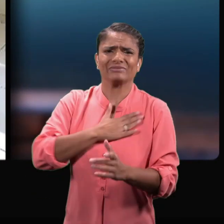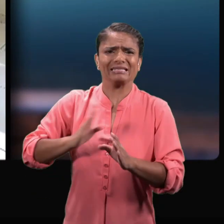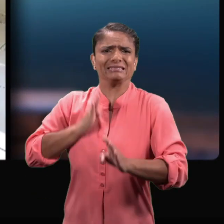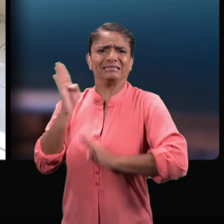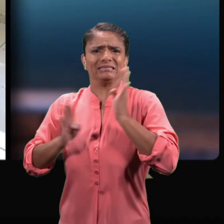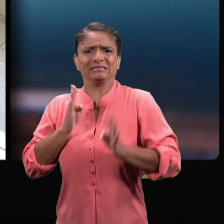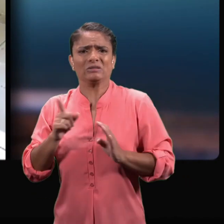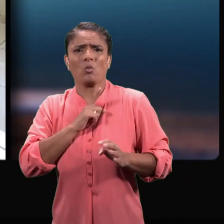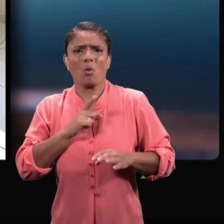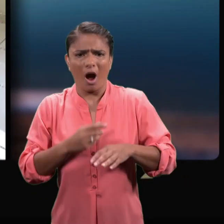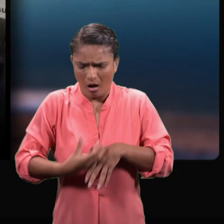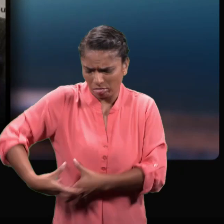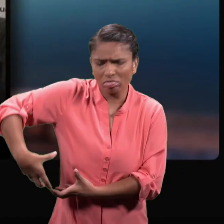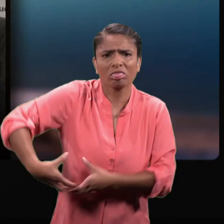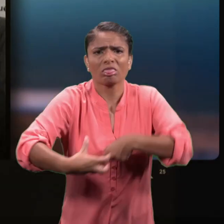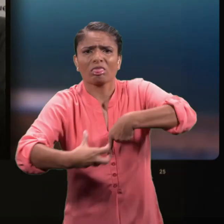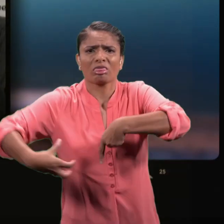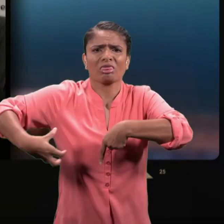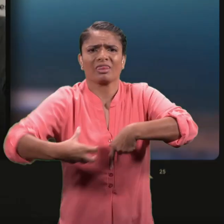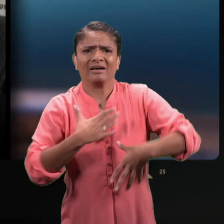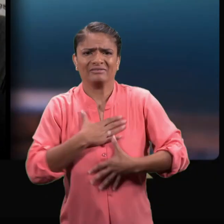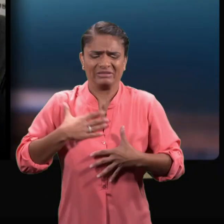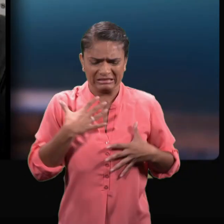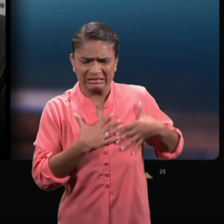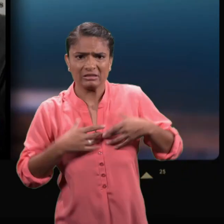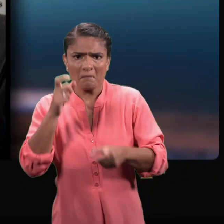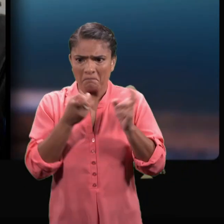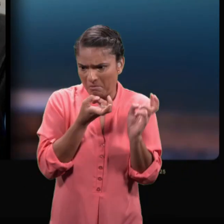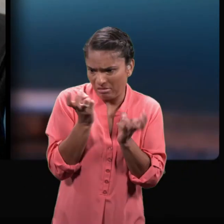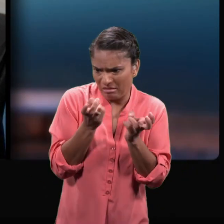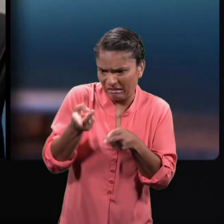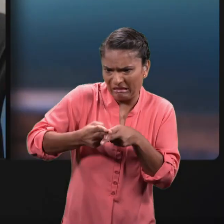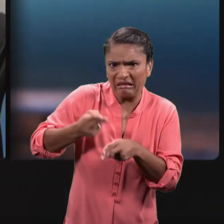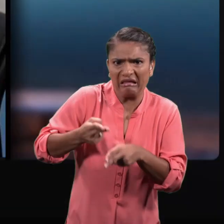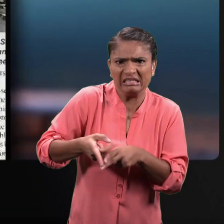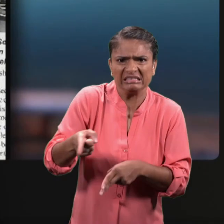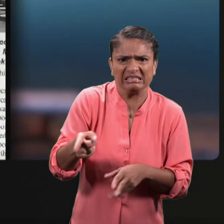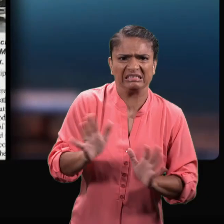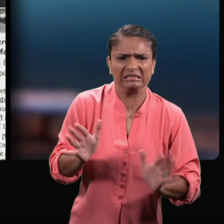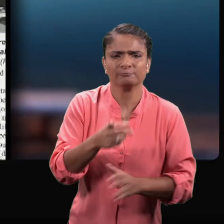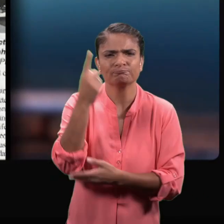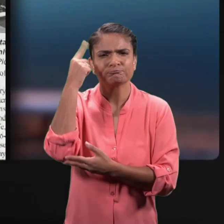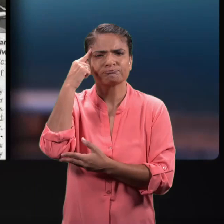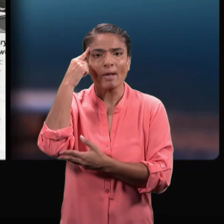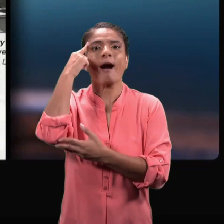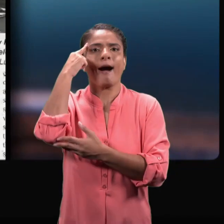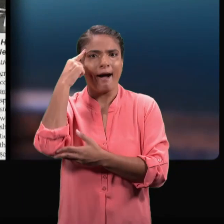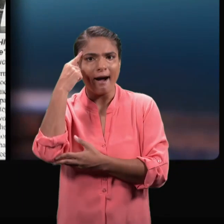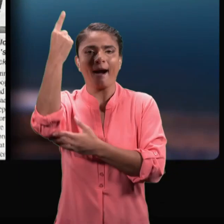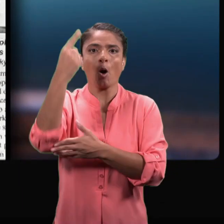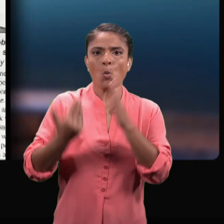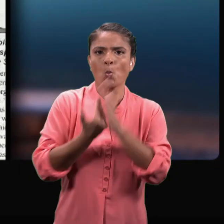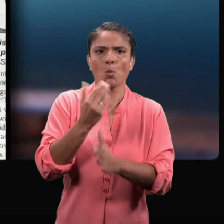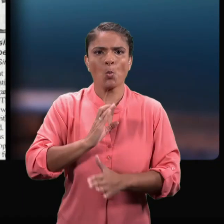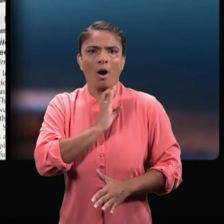catheter bag hanging down their leg and the added anxiety experienced from the stares of people, this led Sister Sue to seek a solution to